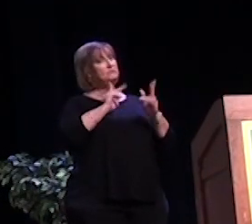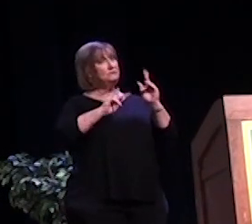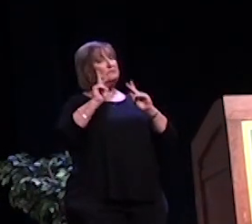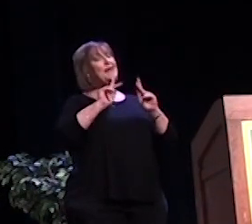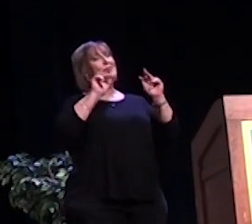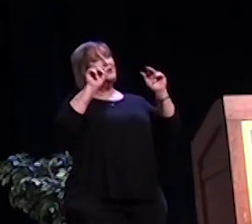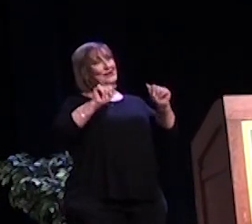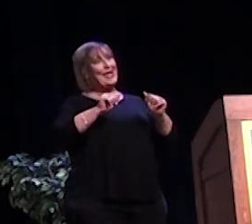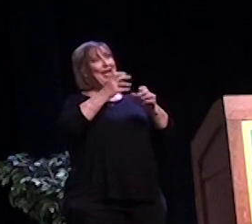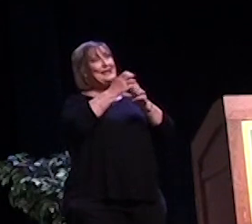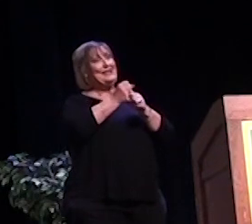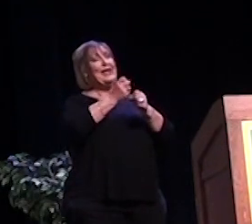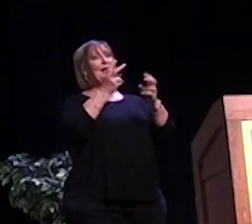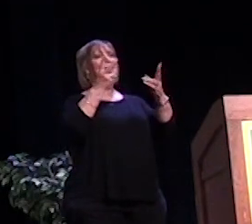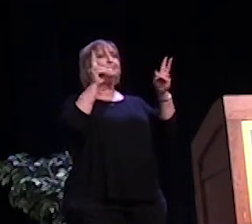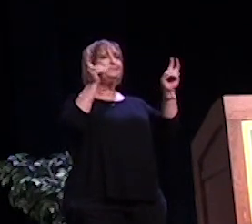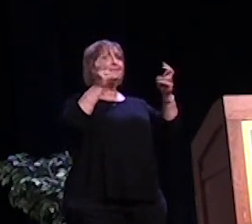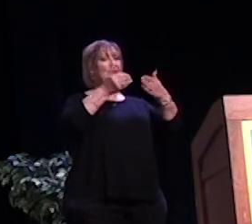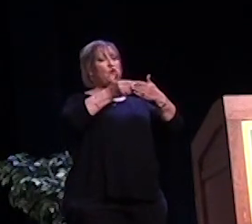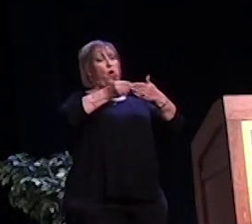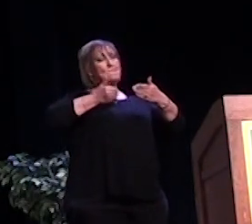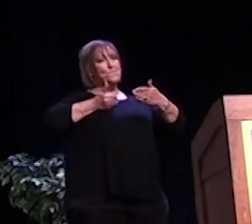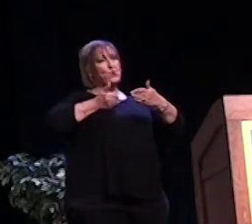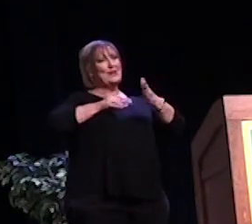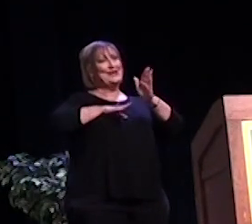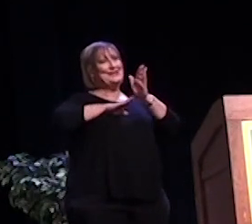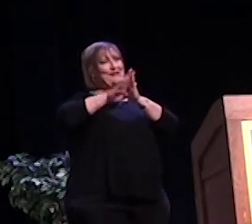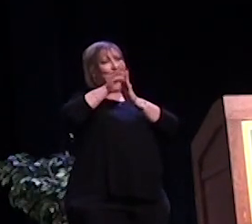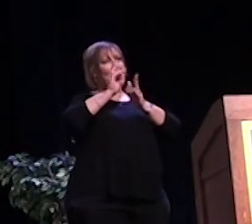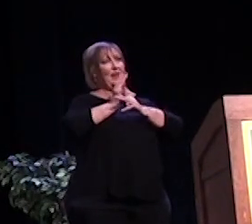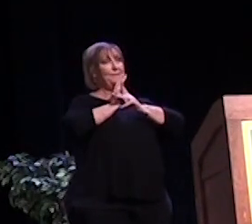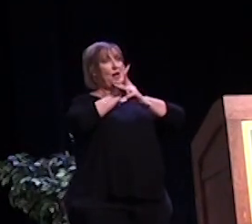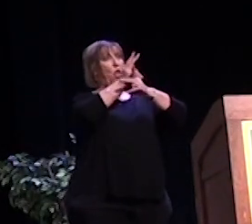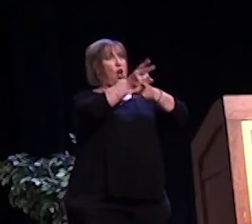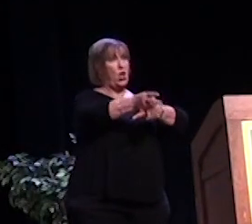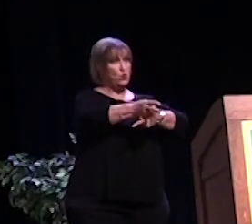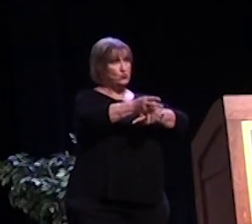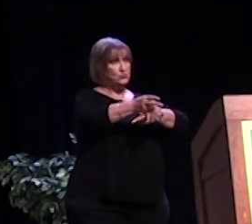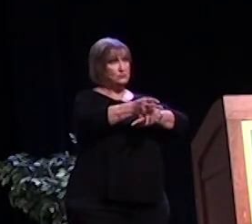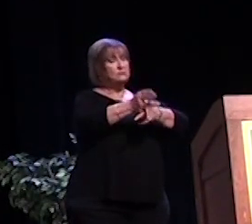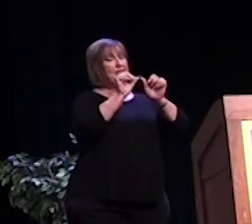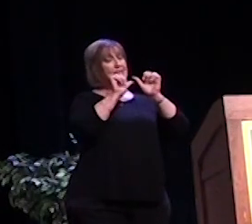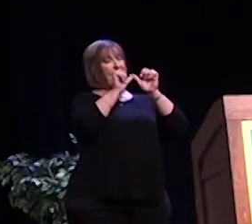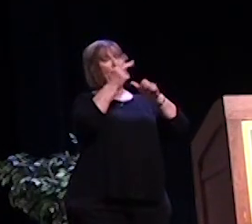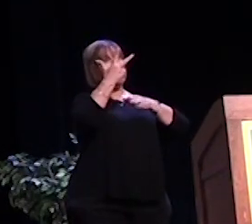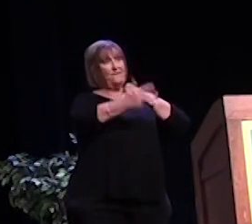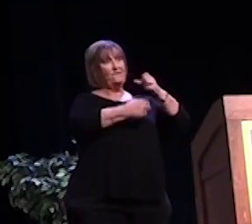for a pre-development loan that is forgiven over a 3-year period.